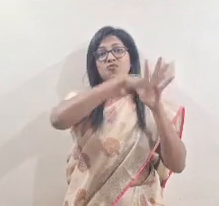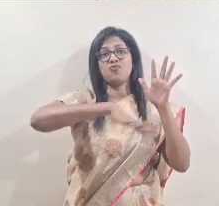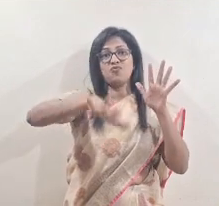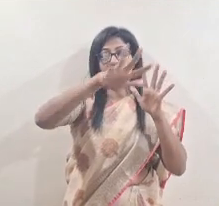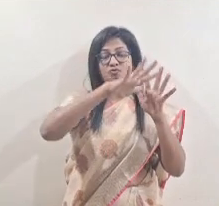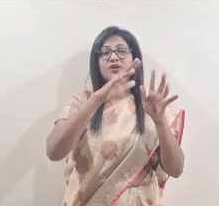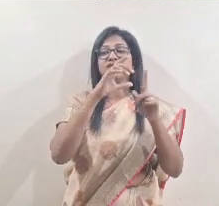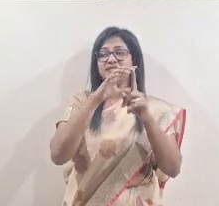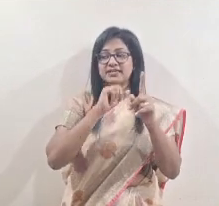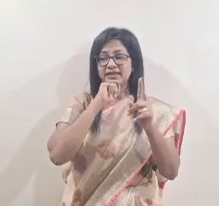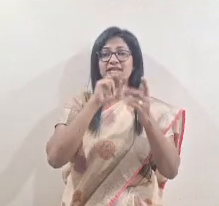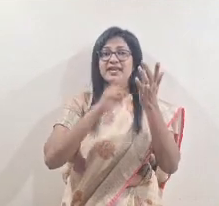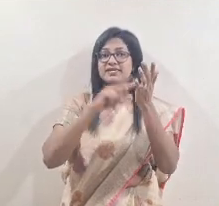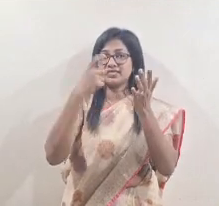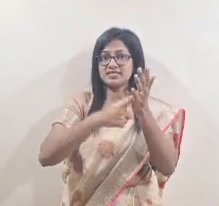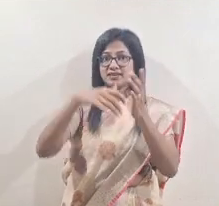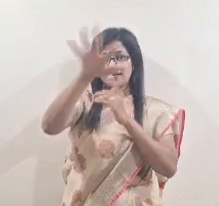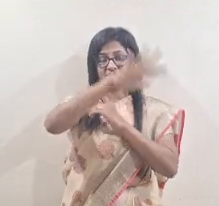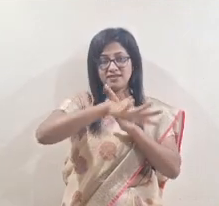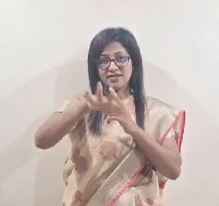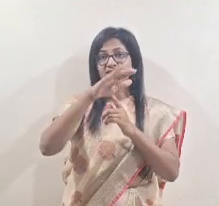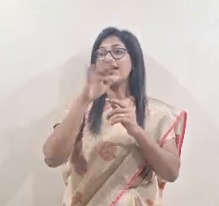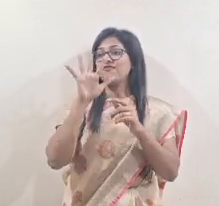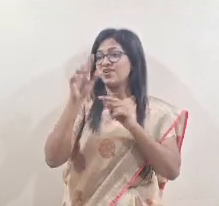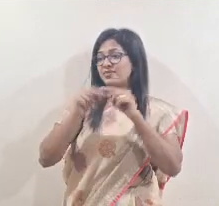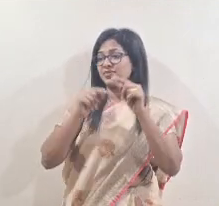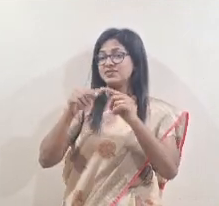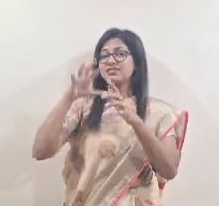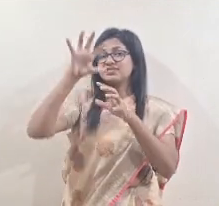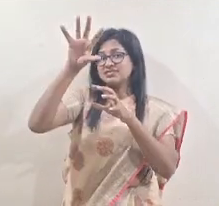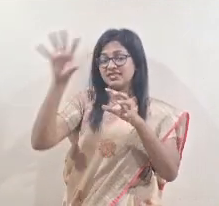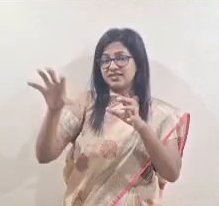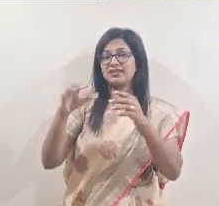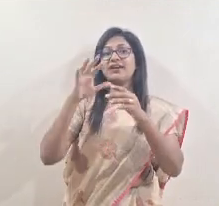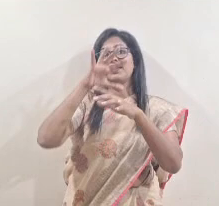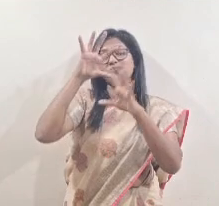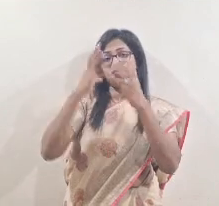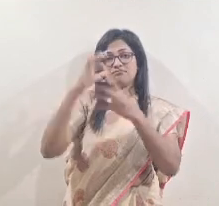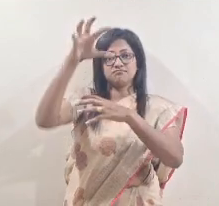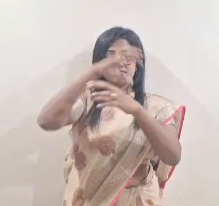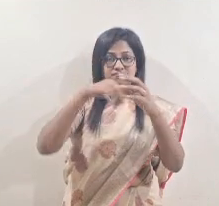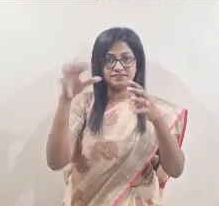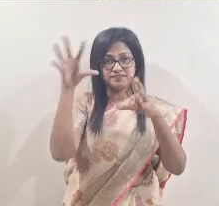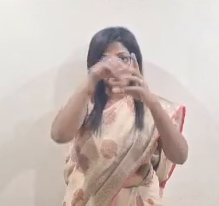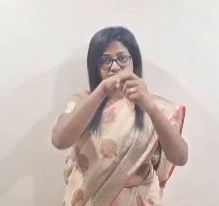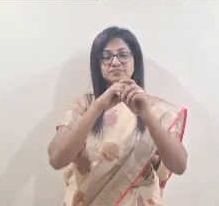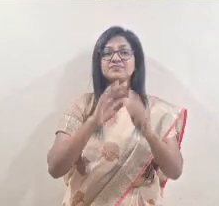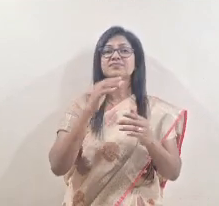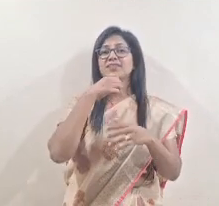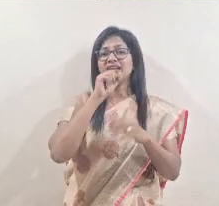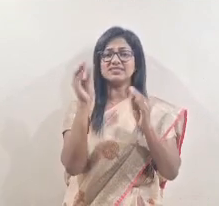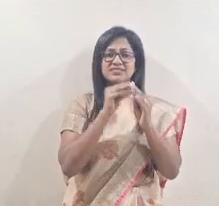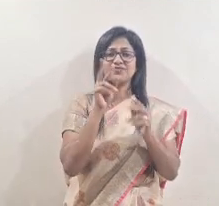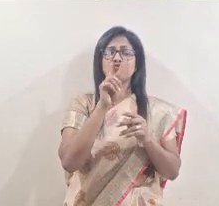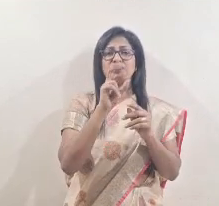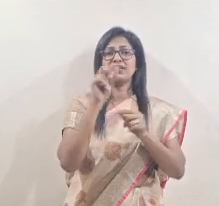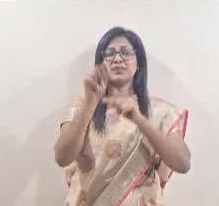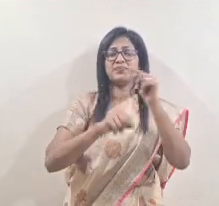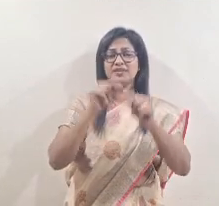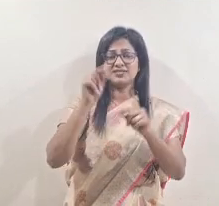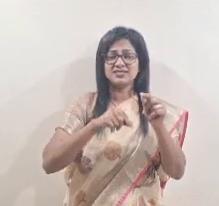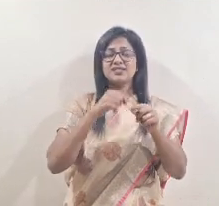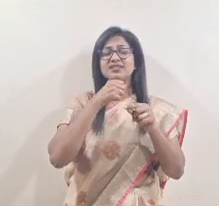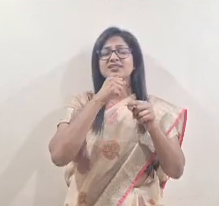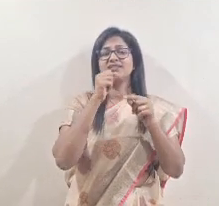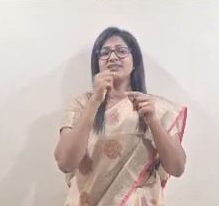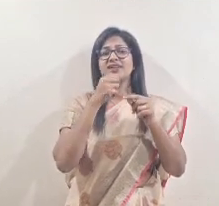from Delhi and NCR region, and 5% are from different states and even countries. And the age, so around 20% of the visitors are